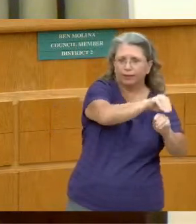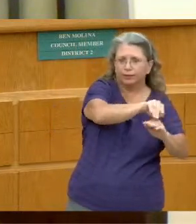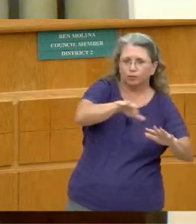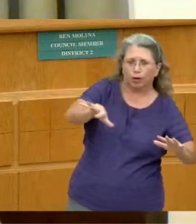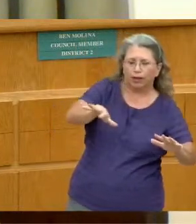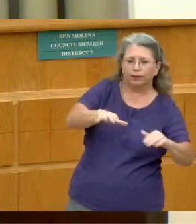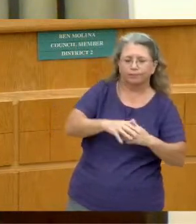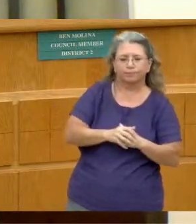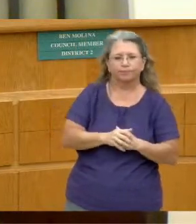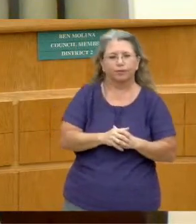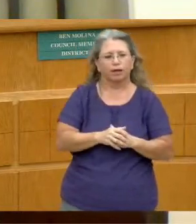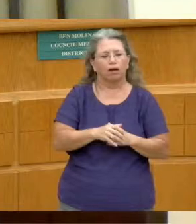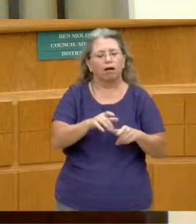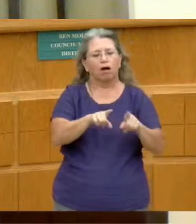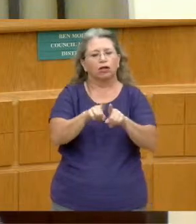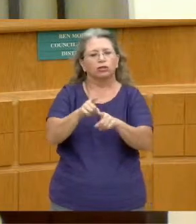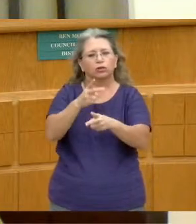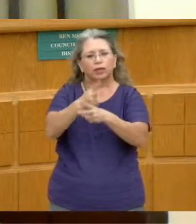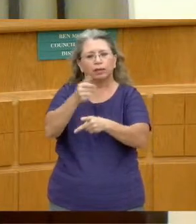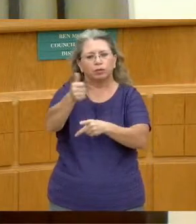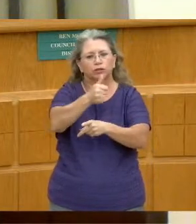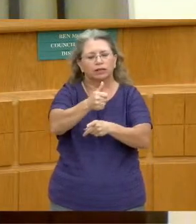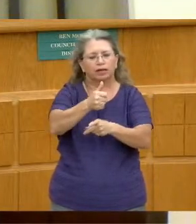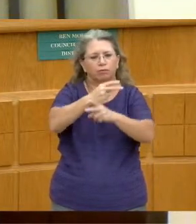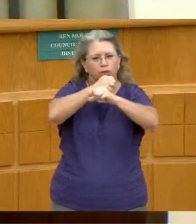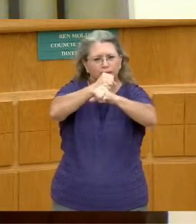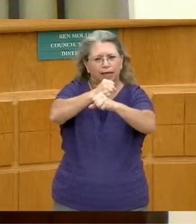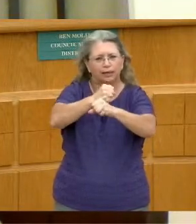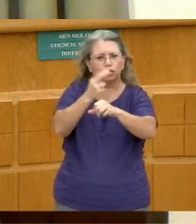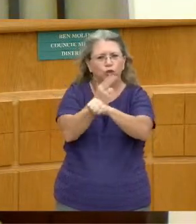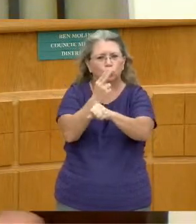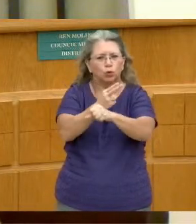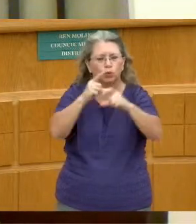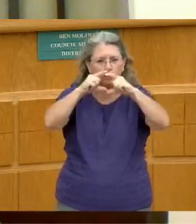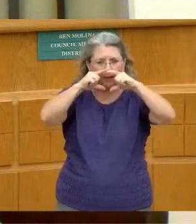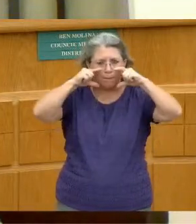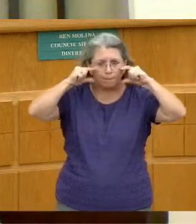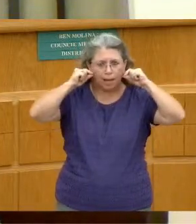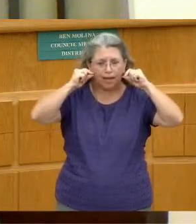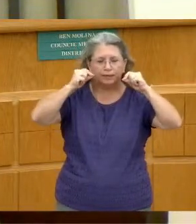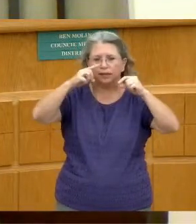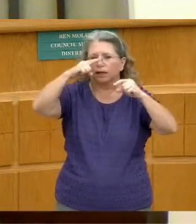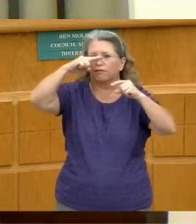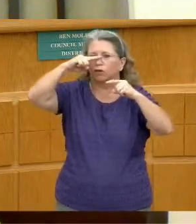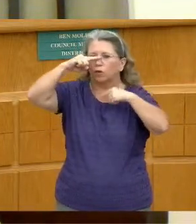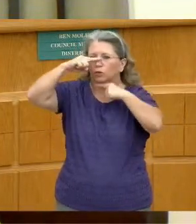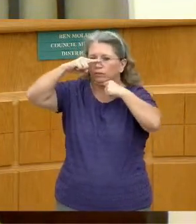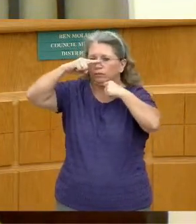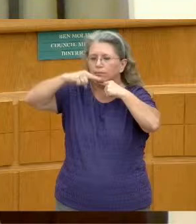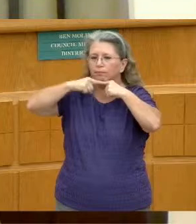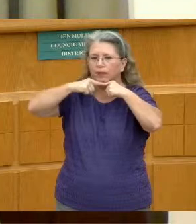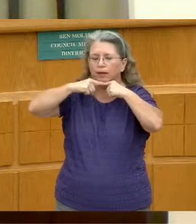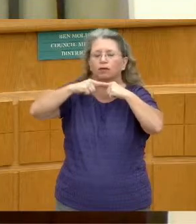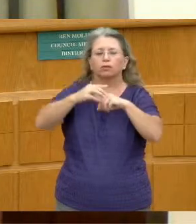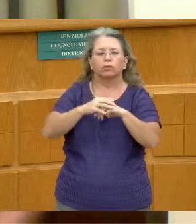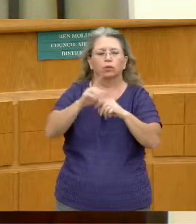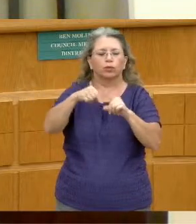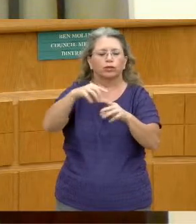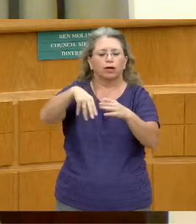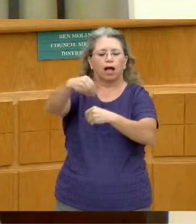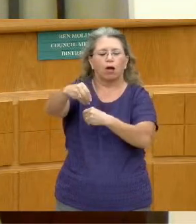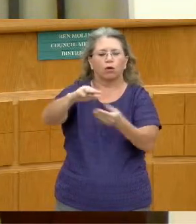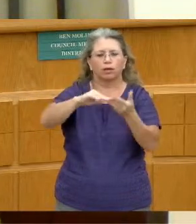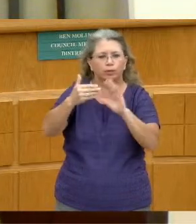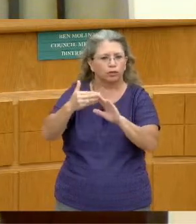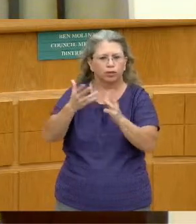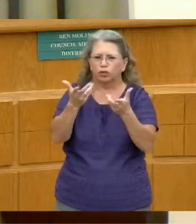protected. Wear a mask. Cover your nose and mouth when you're out in the community. You do not want to spread